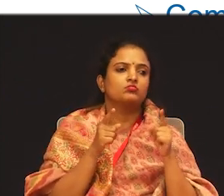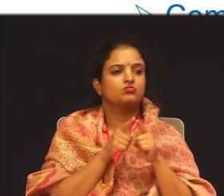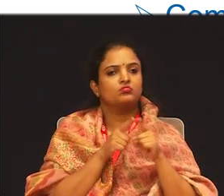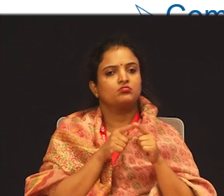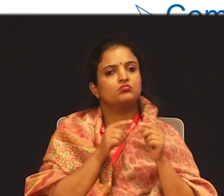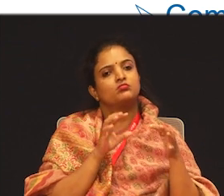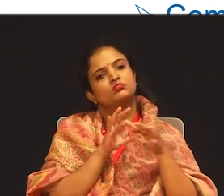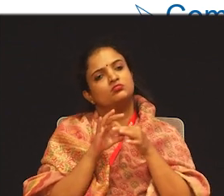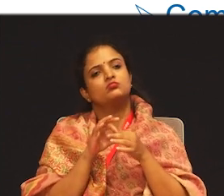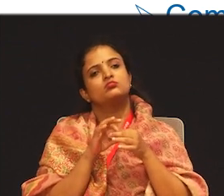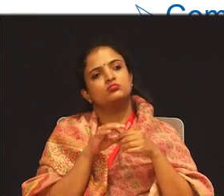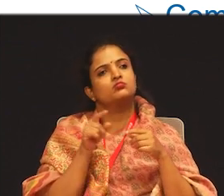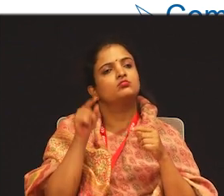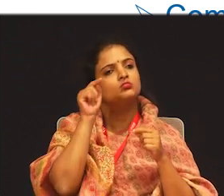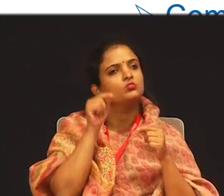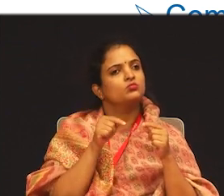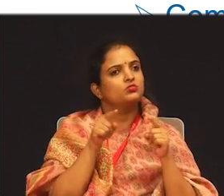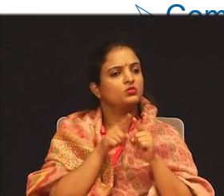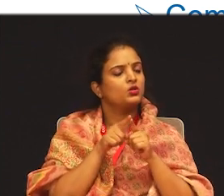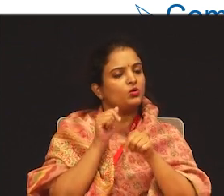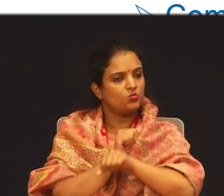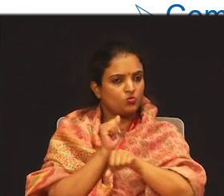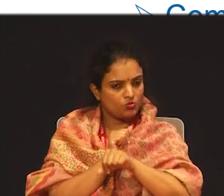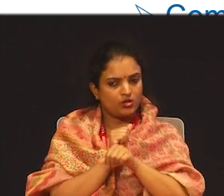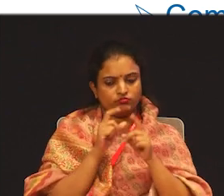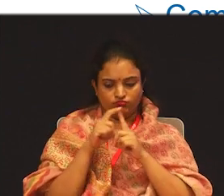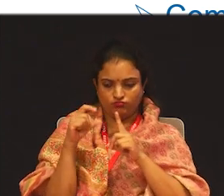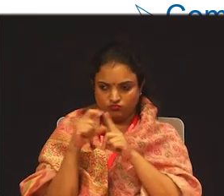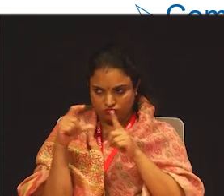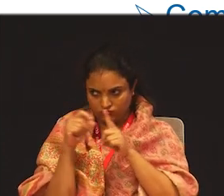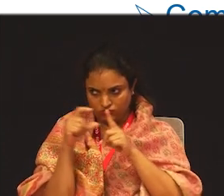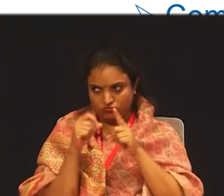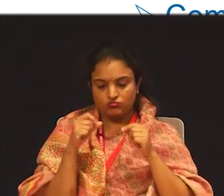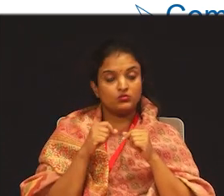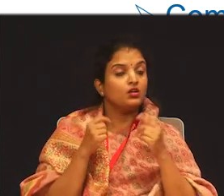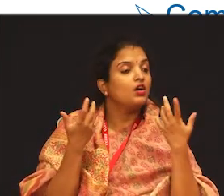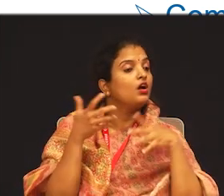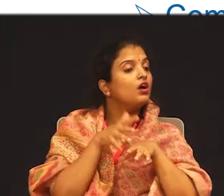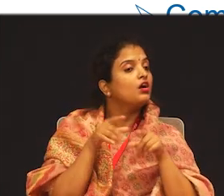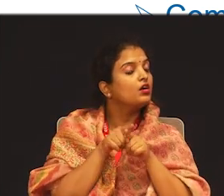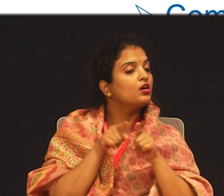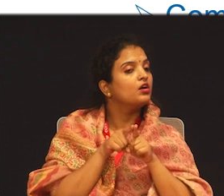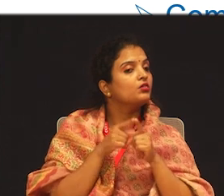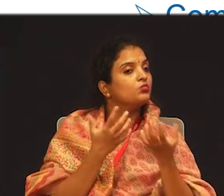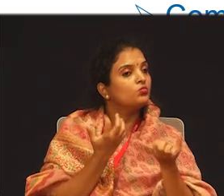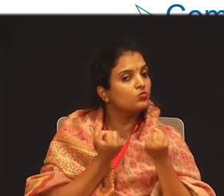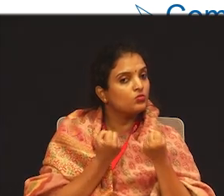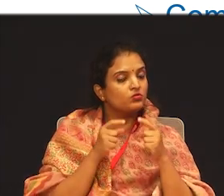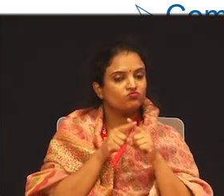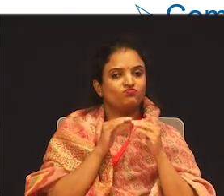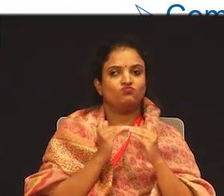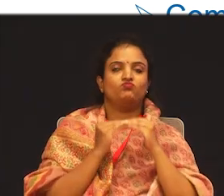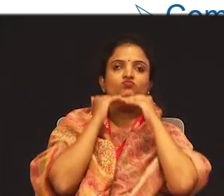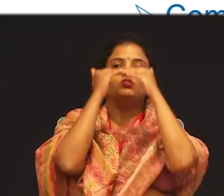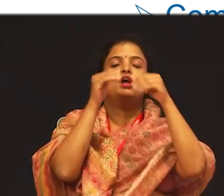almost similar with different degrees of work that we need to do. Adaptation requires a little higher